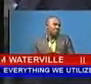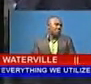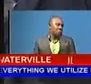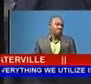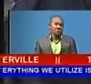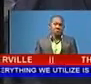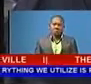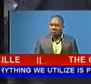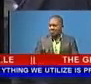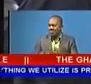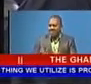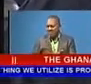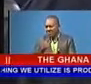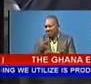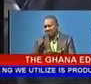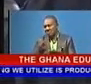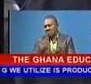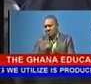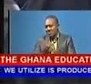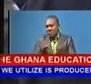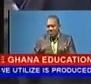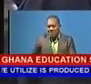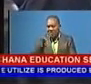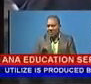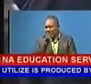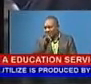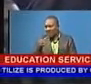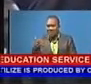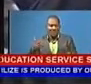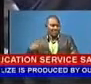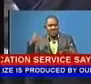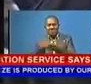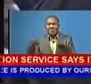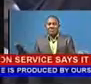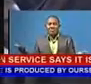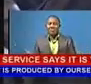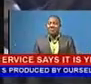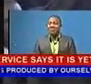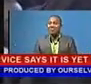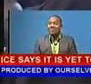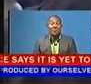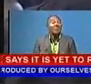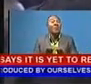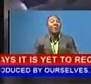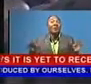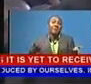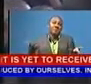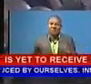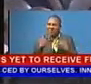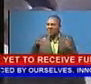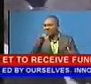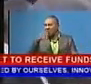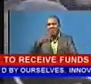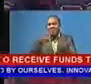those typos can be corrected. I mean, this is not an objection, my Lord. I think it helps everybody for clarity on this